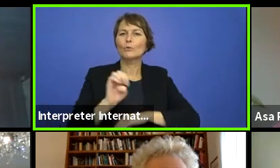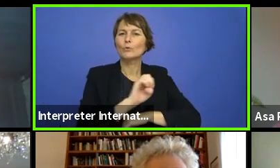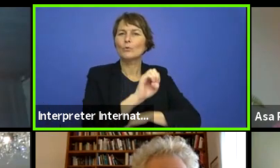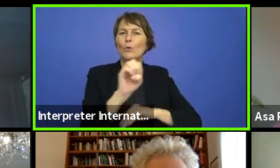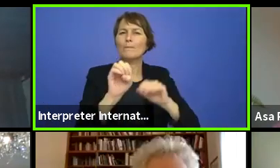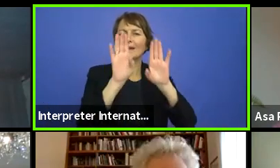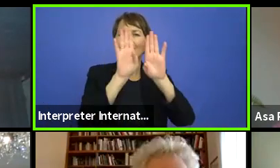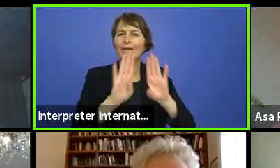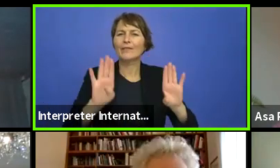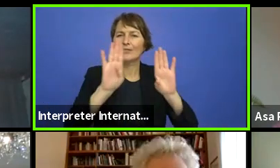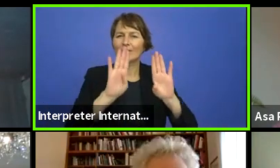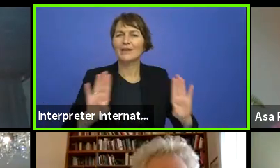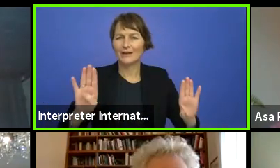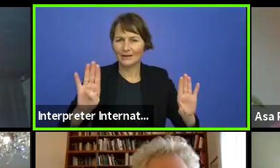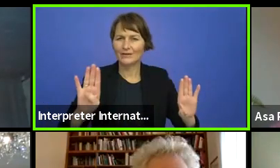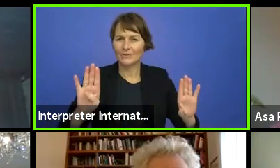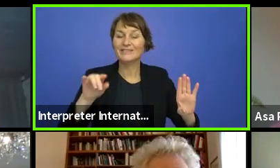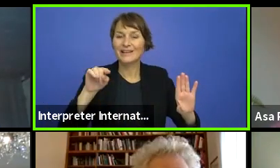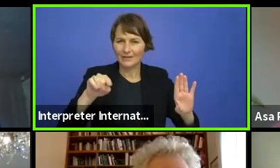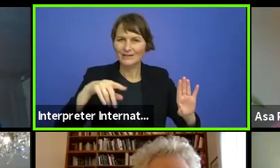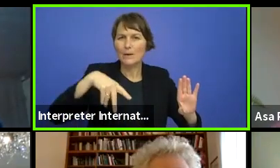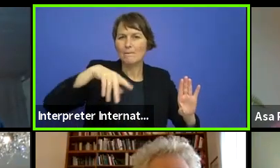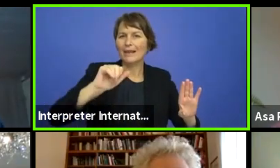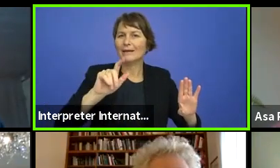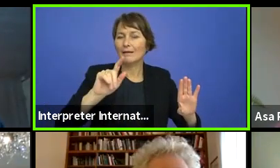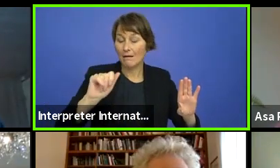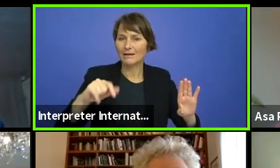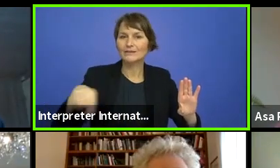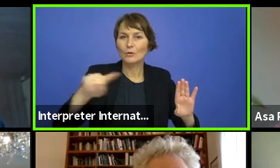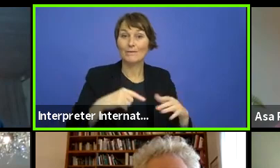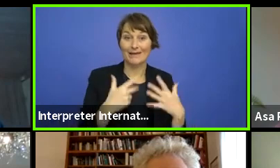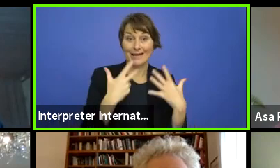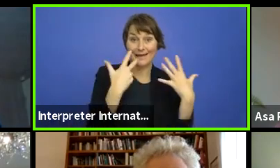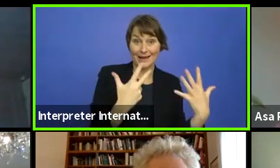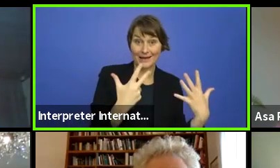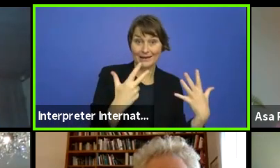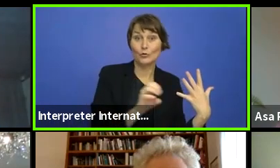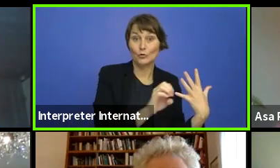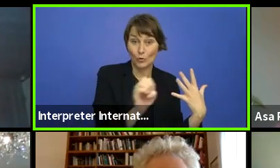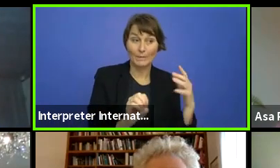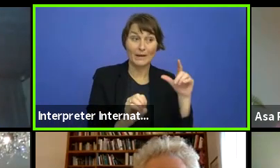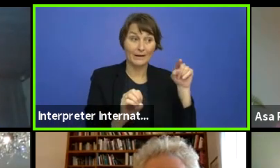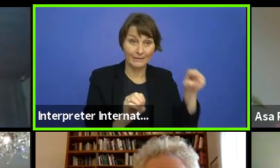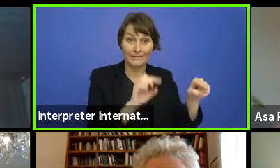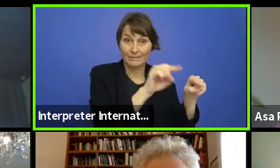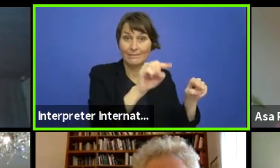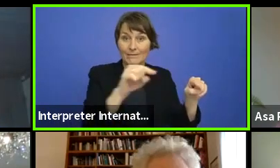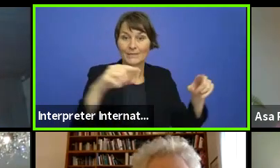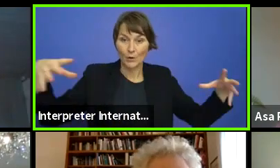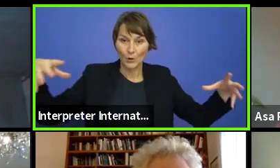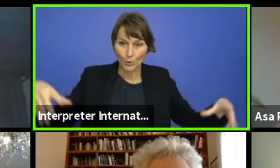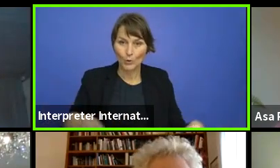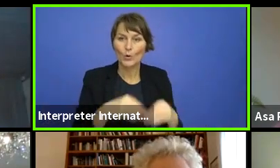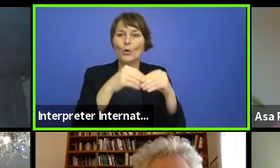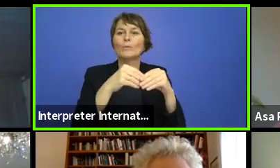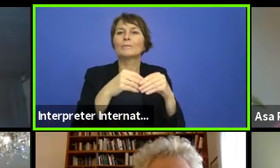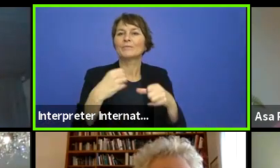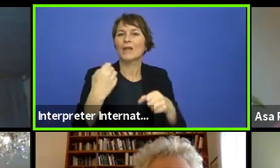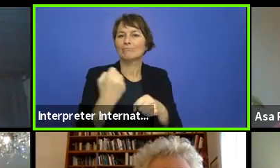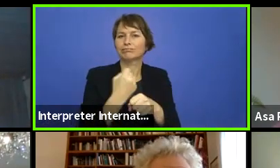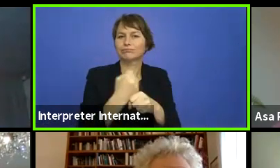a couple of years ago, and where 8 European academies actually work together and create collaboration projects where